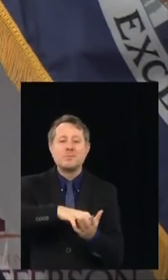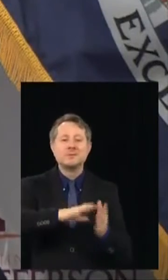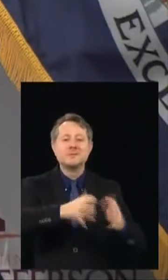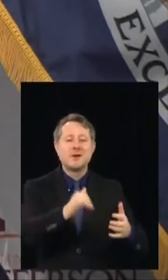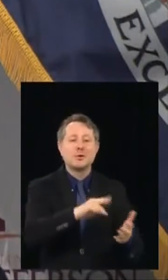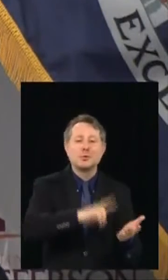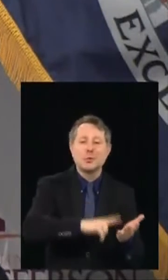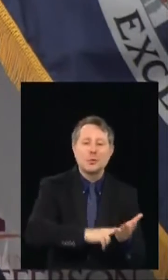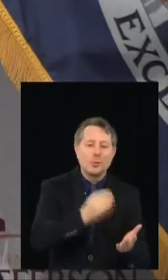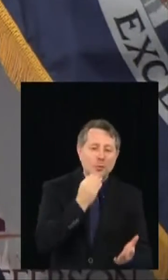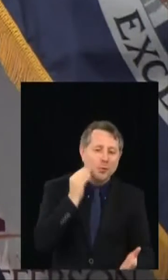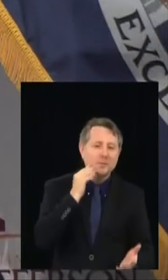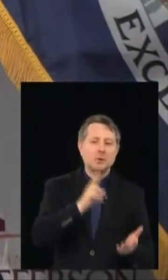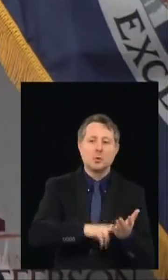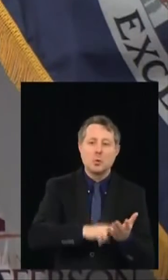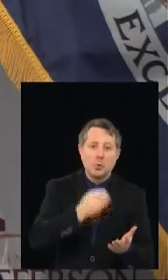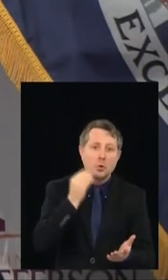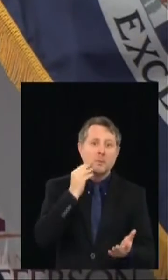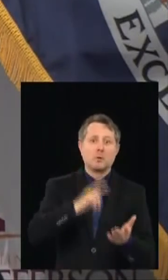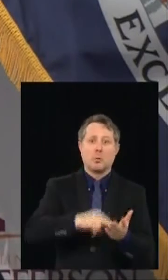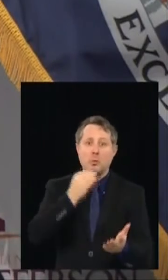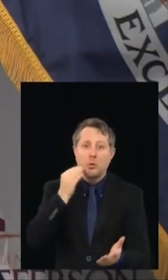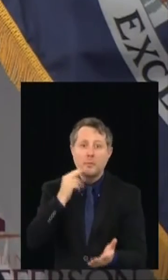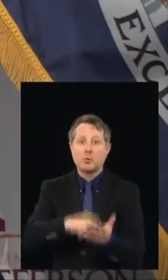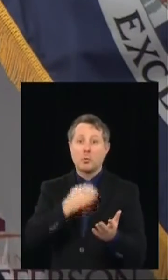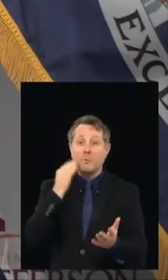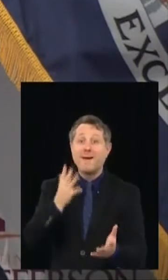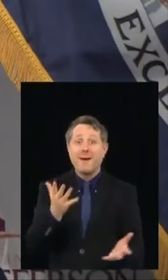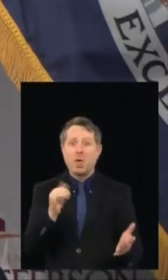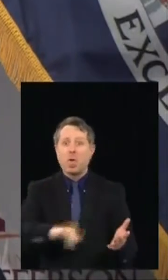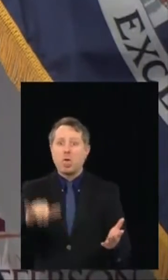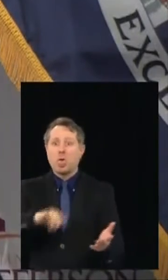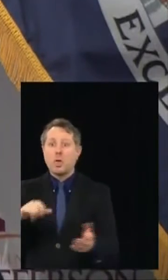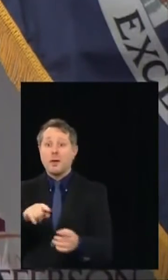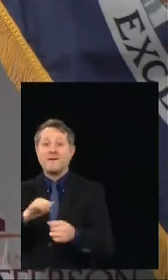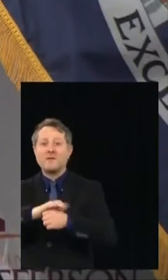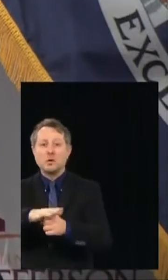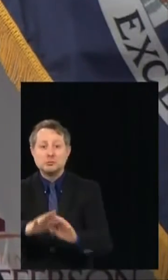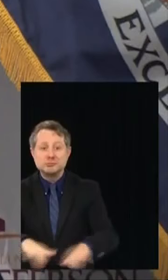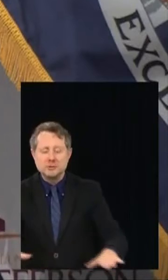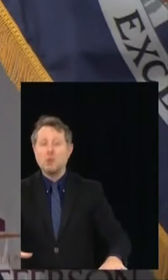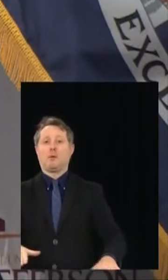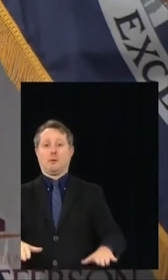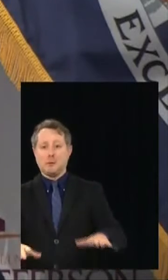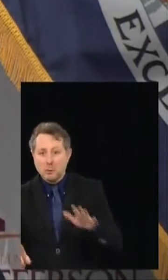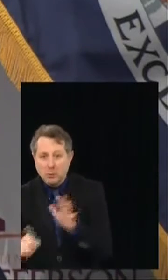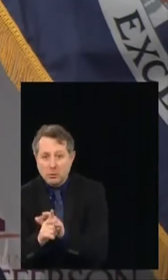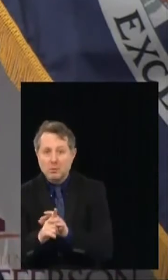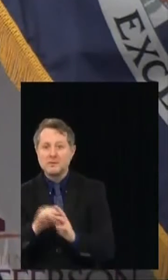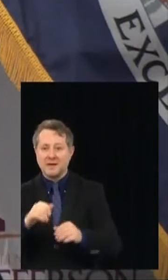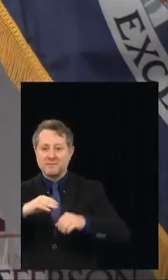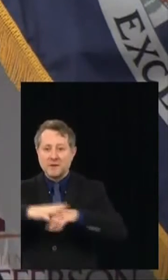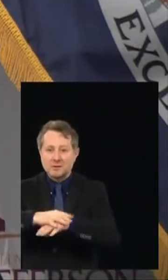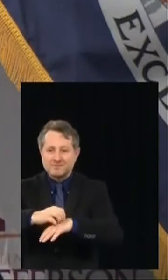nursing homes, COVID, children presenting inflammatory syndromes,